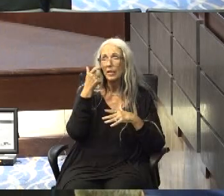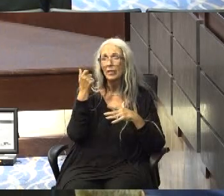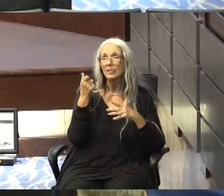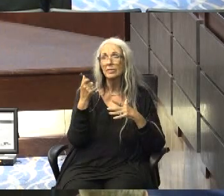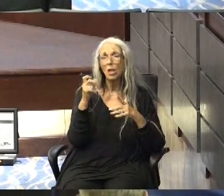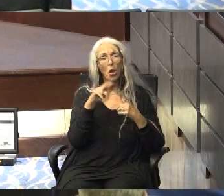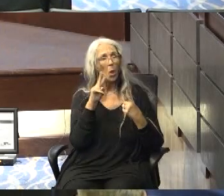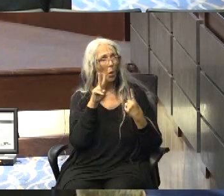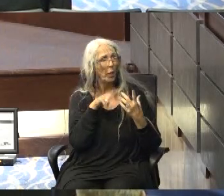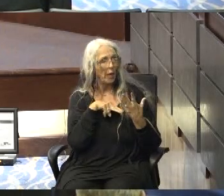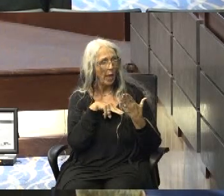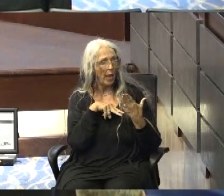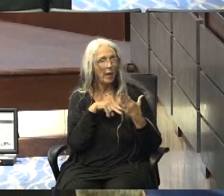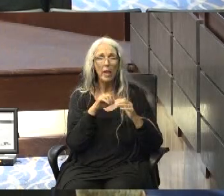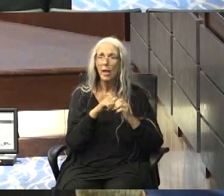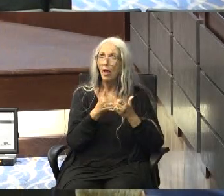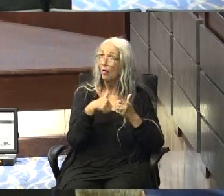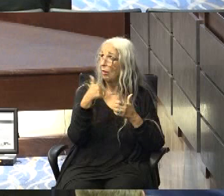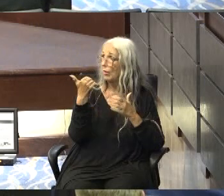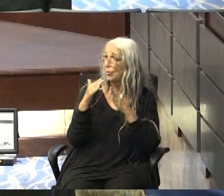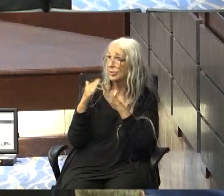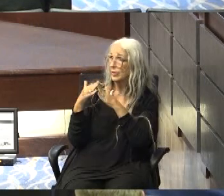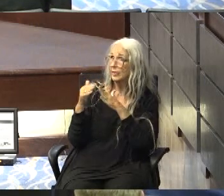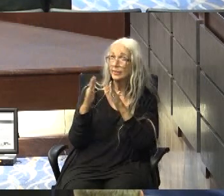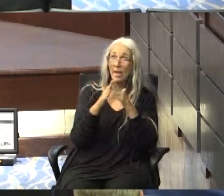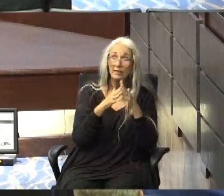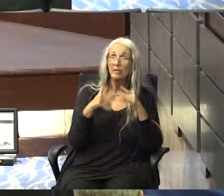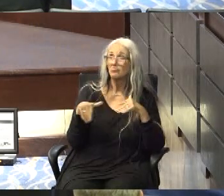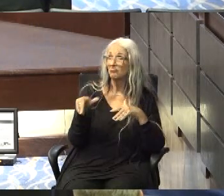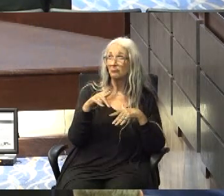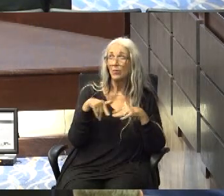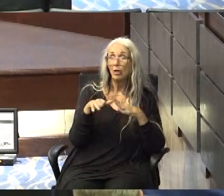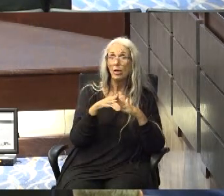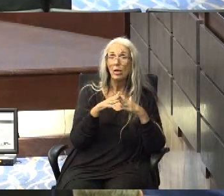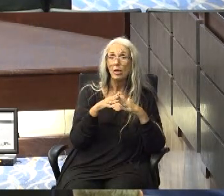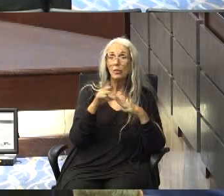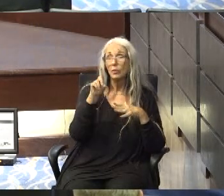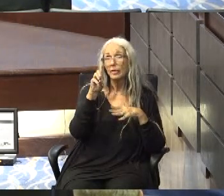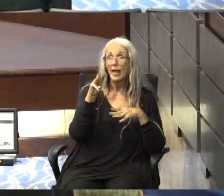at how other cities and downtowns have developed, right?